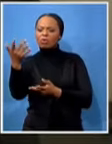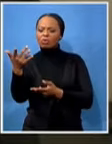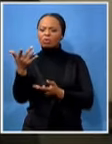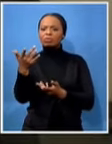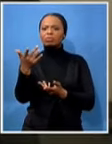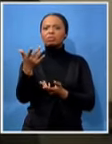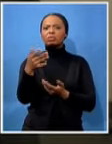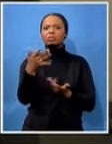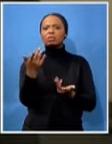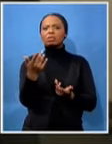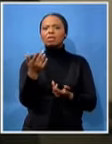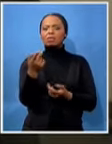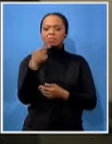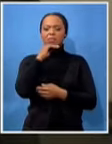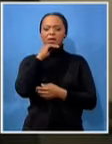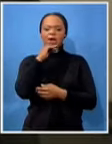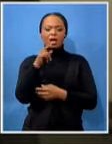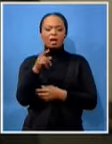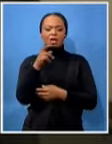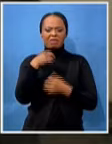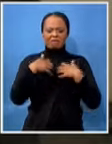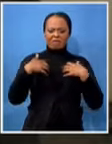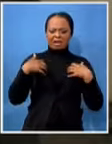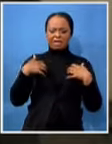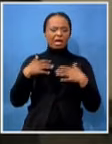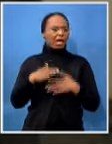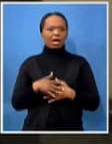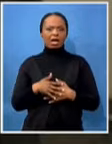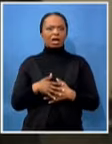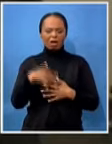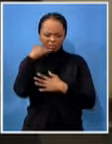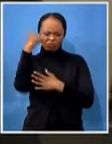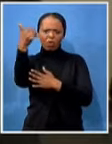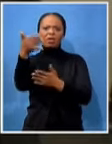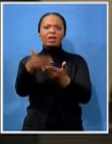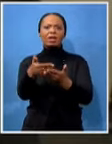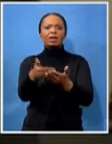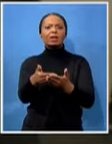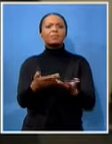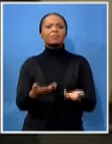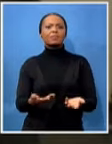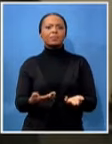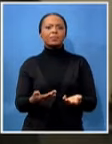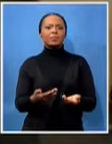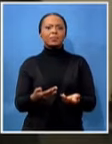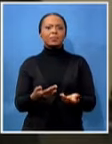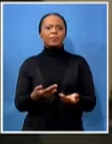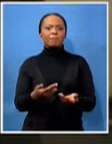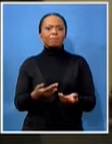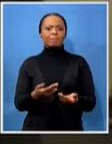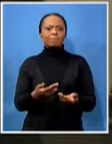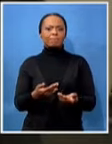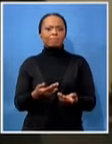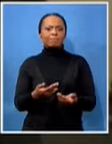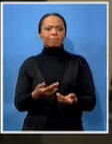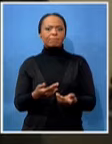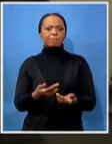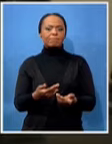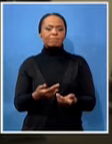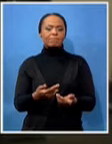frustrated about. And that's, for me, the main thing for what's happened here. When people came to the